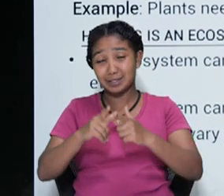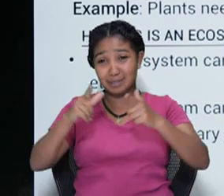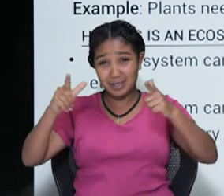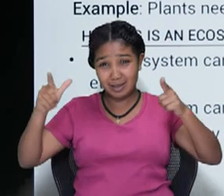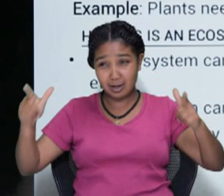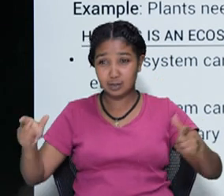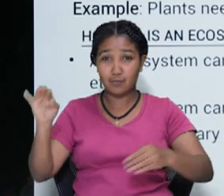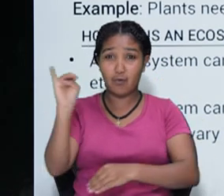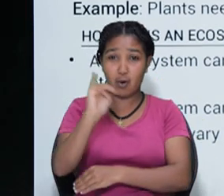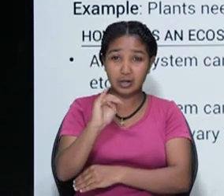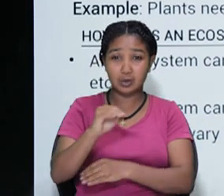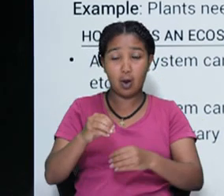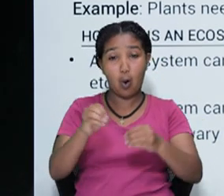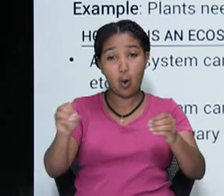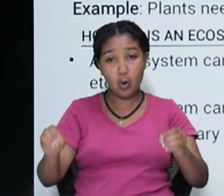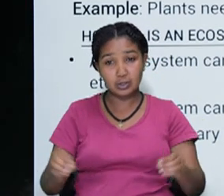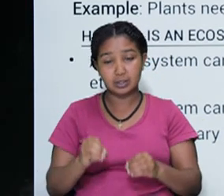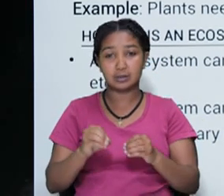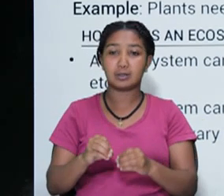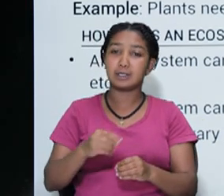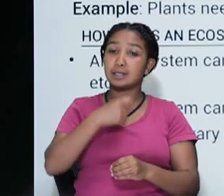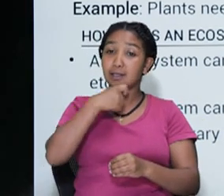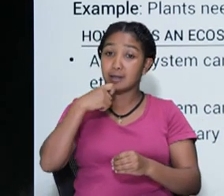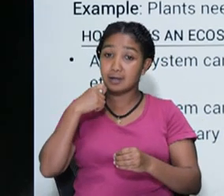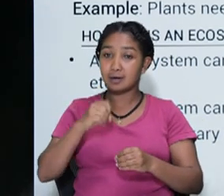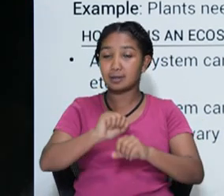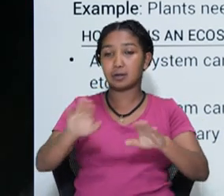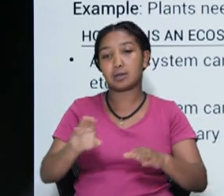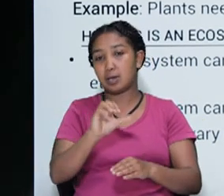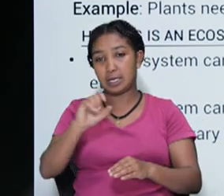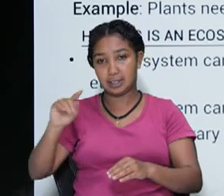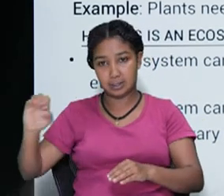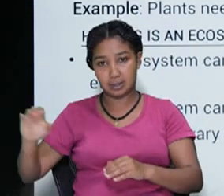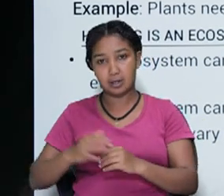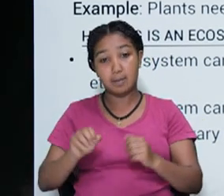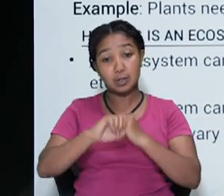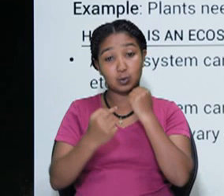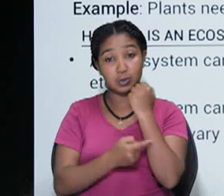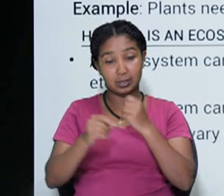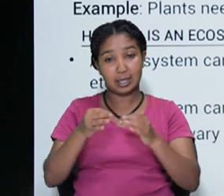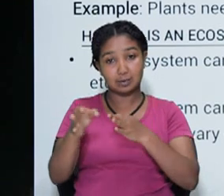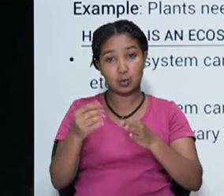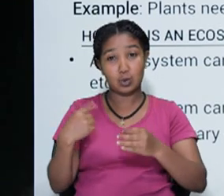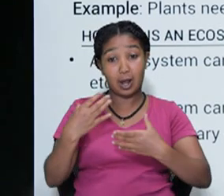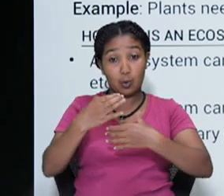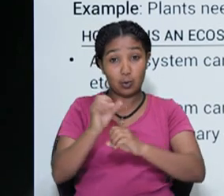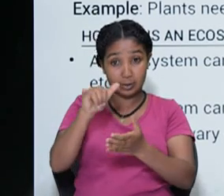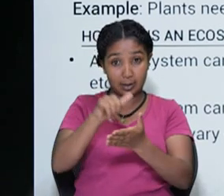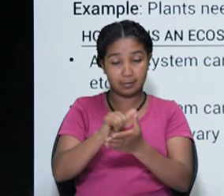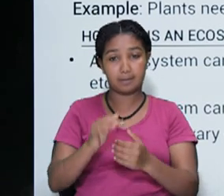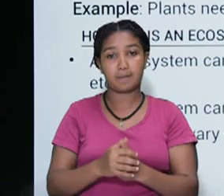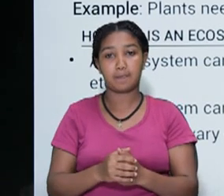big as forest, ocean, desert, etc. So based on this explanation, we can conclude